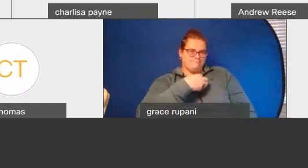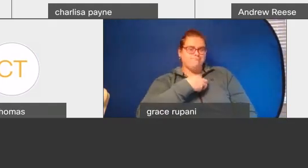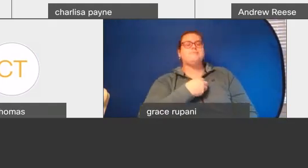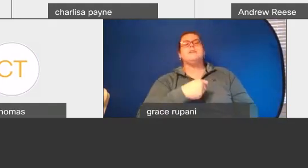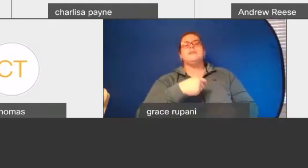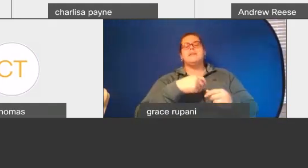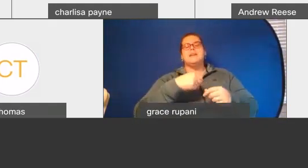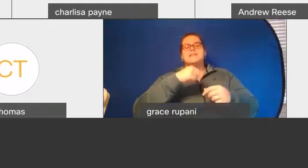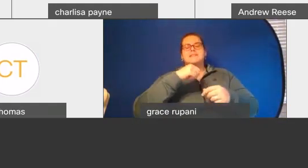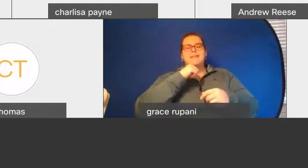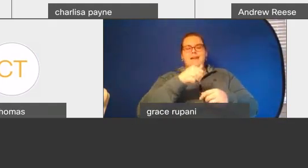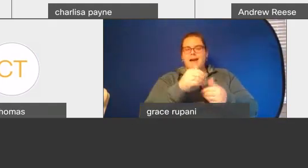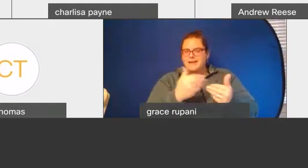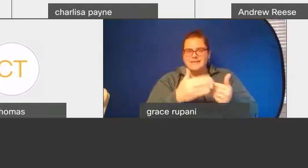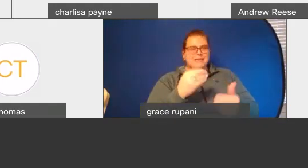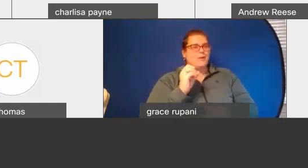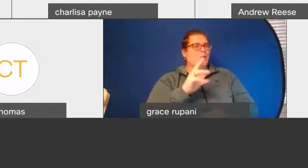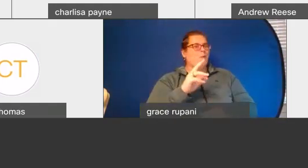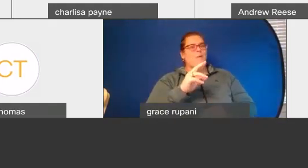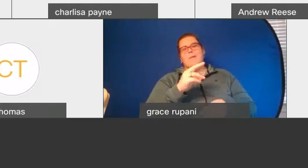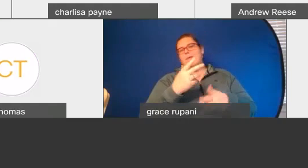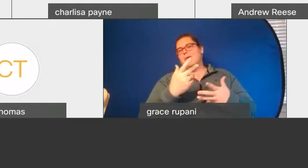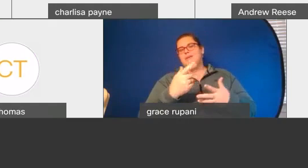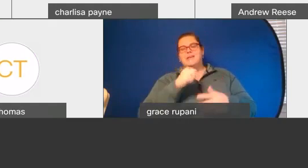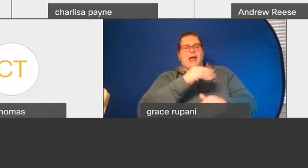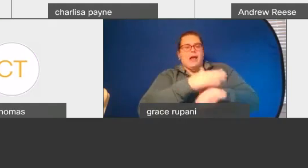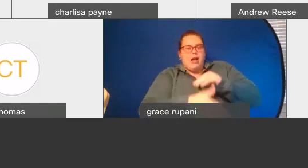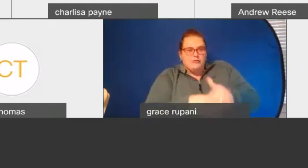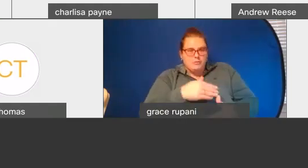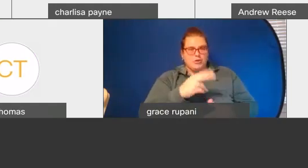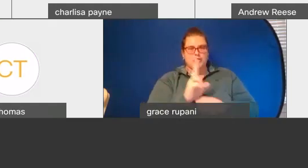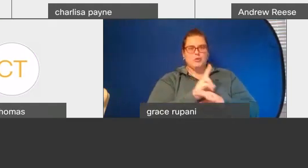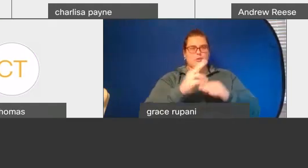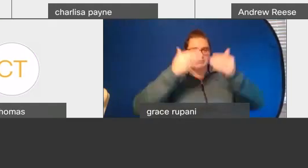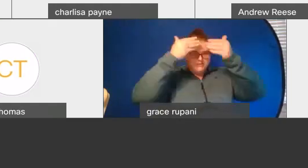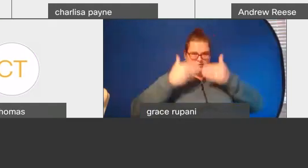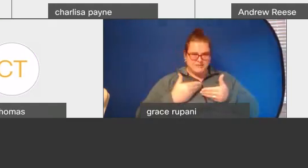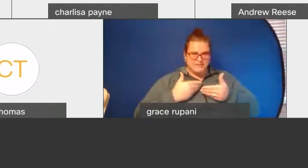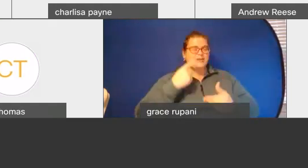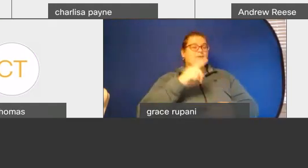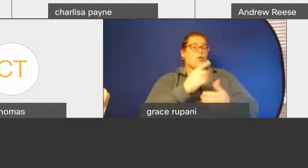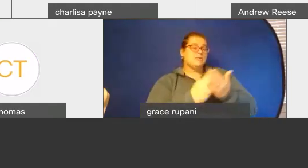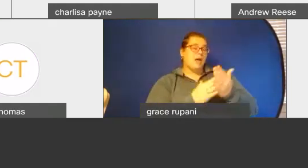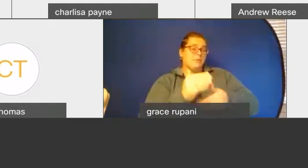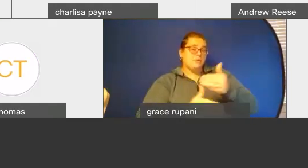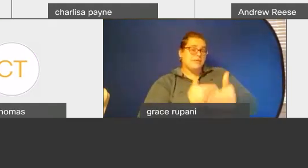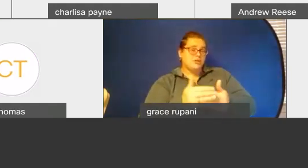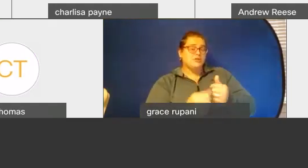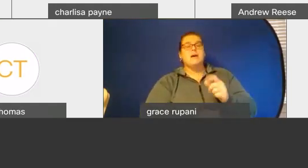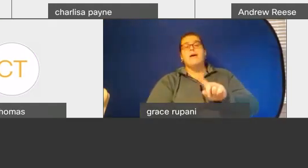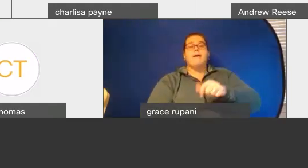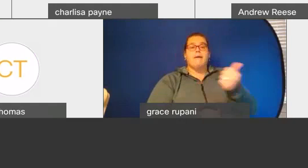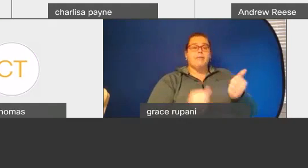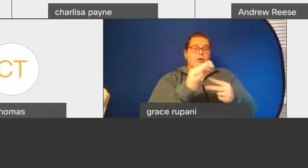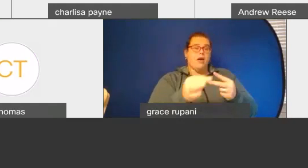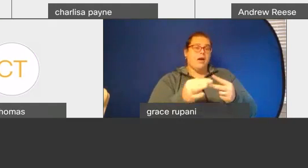to use face shields for certain procedures or certain activities. Goggles are also